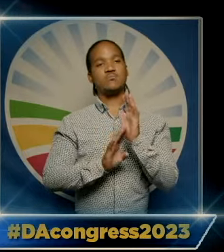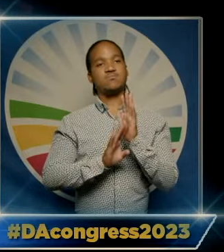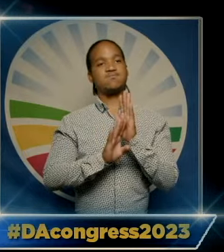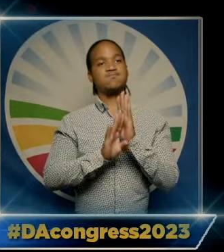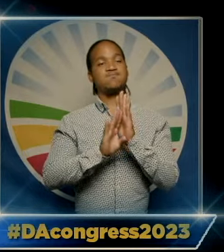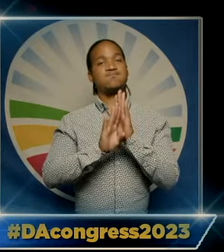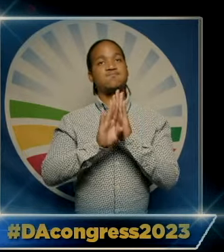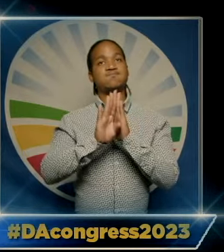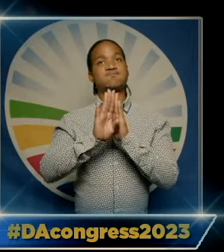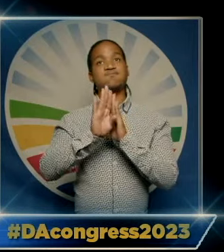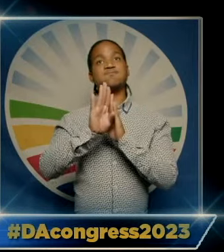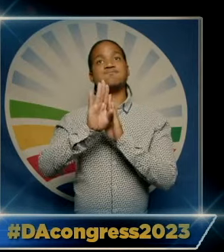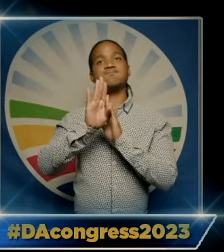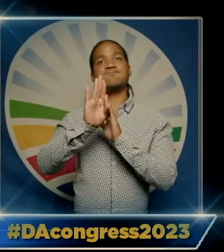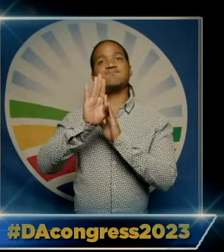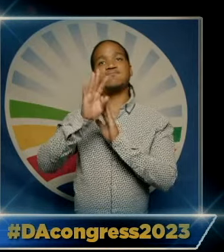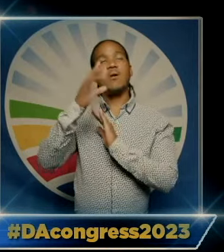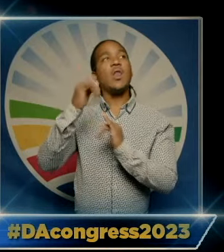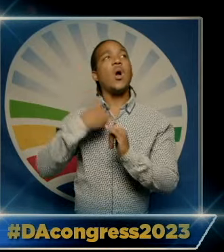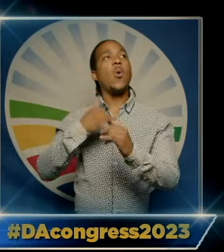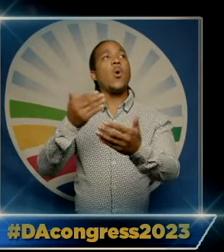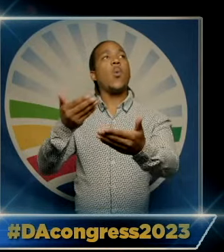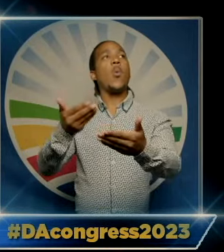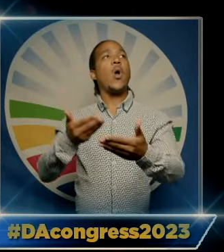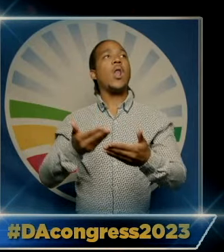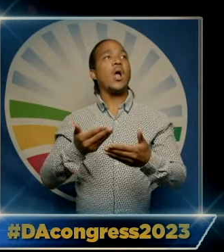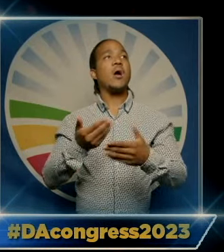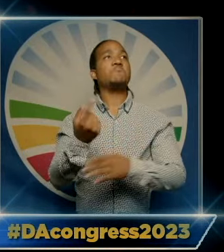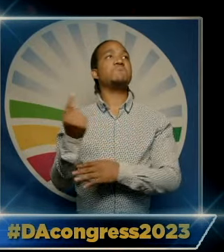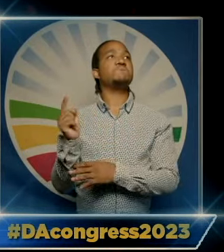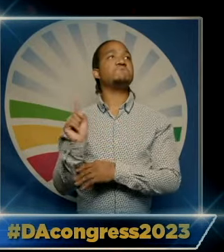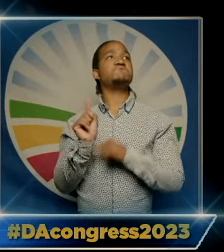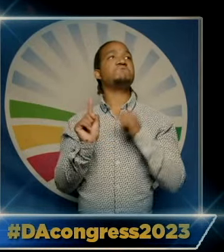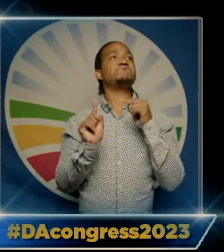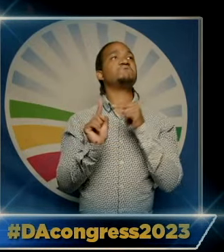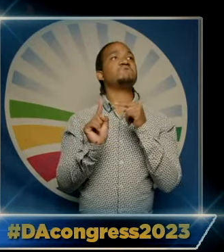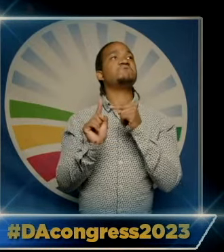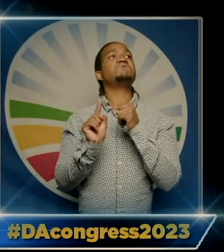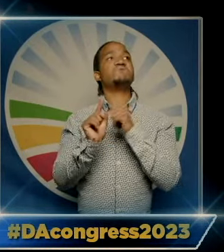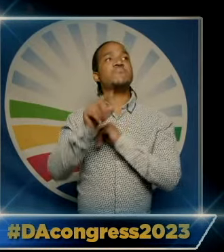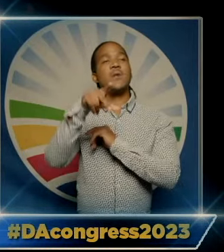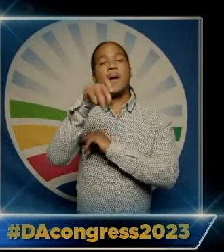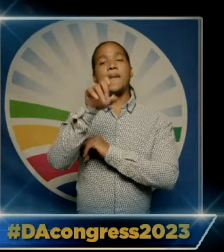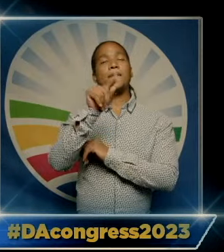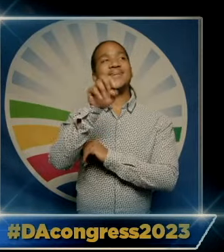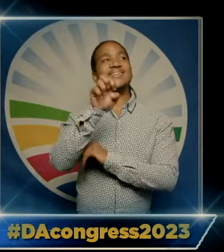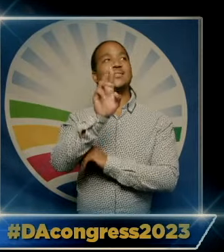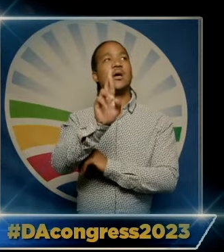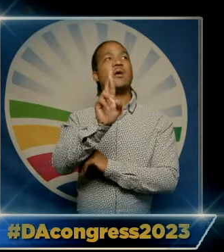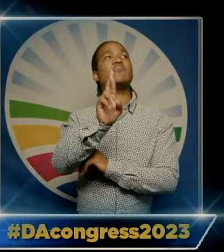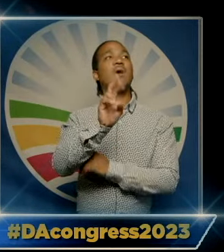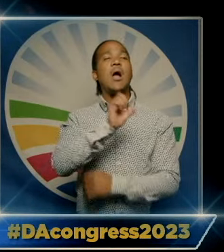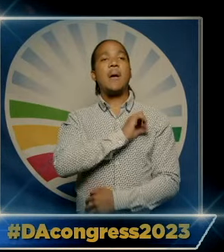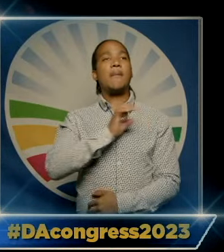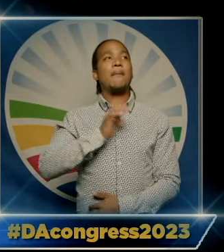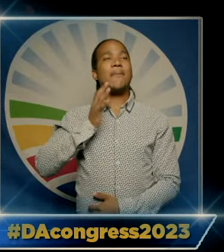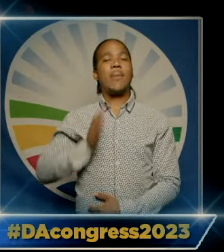do. Please welcome to the stage Mayor of Midvaal, Peter Texera.